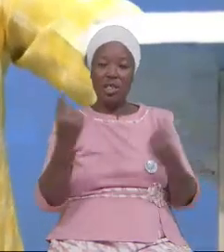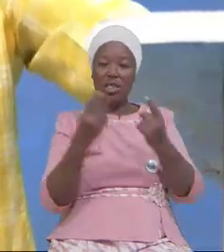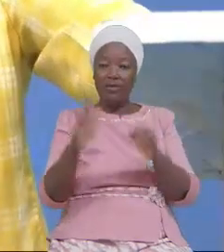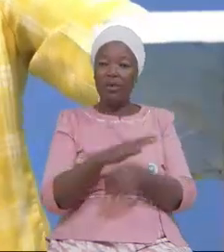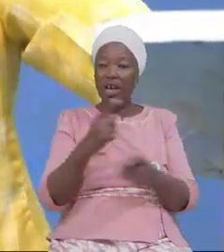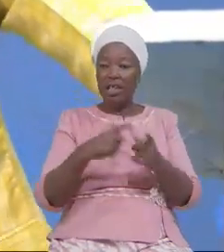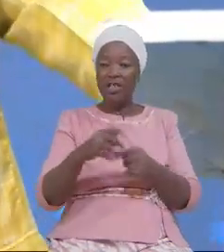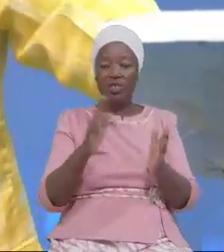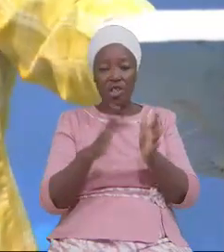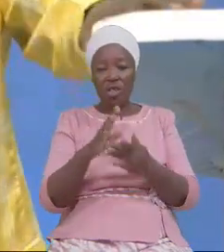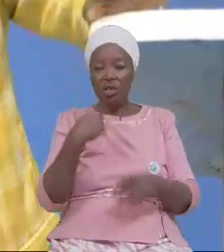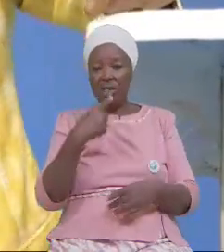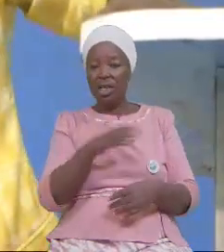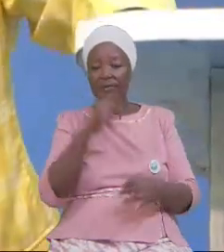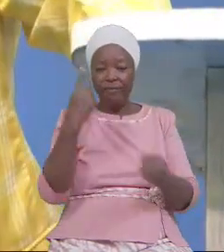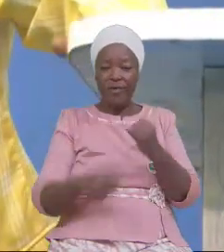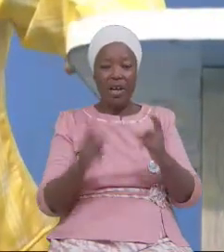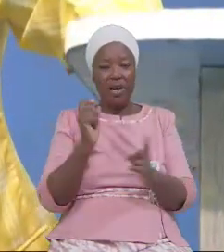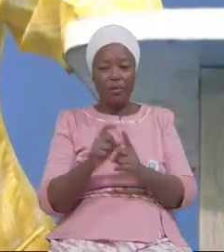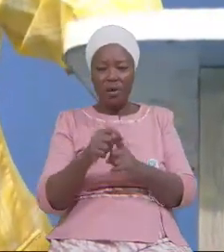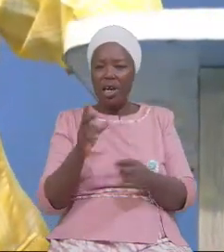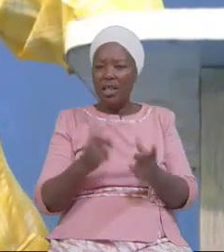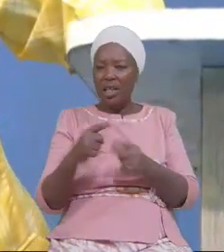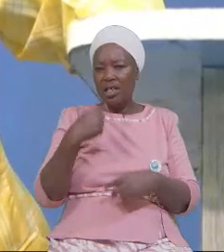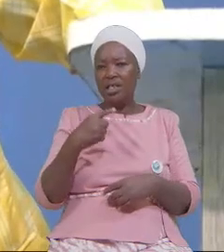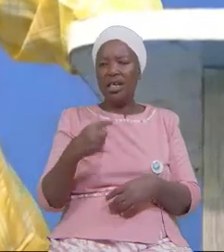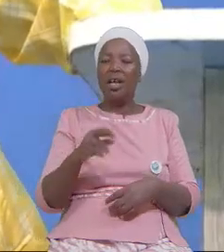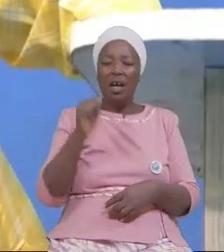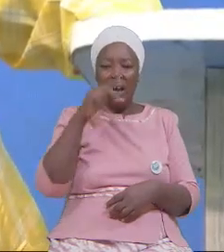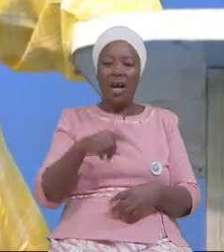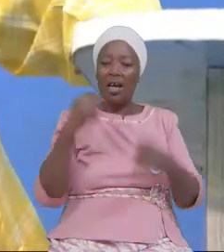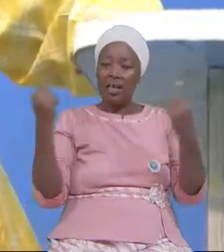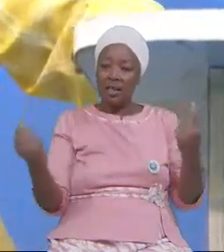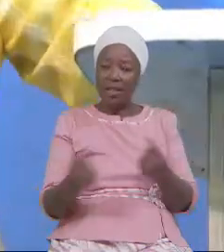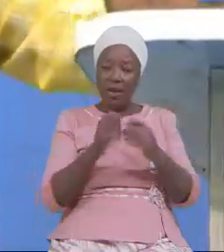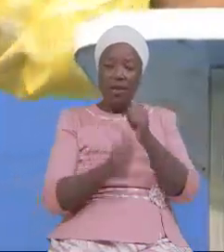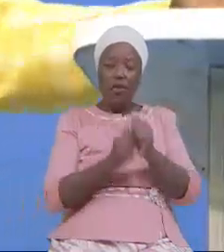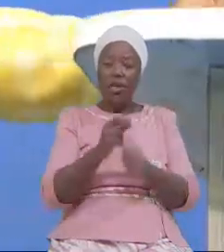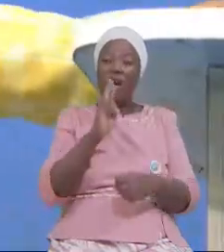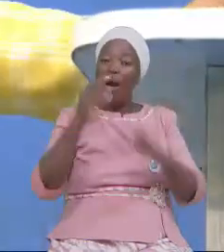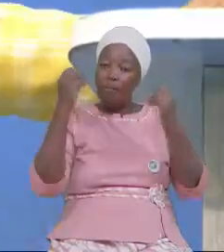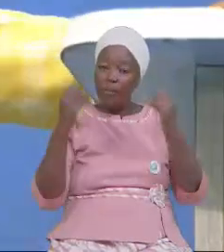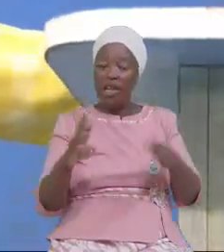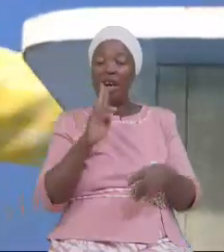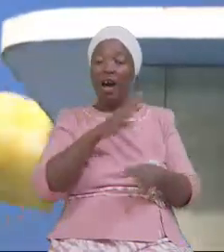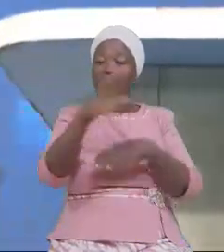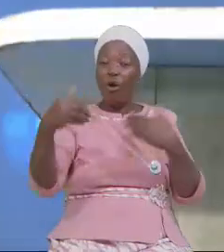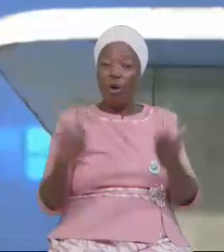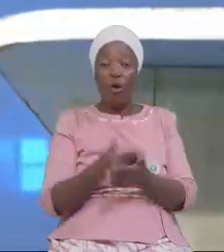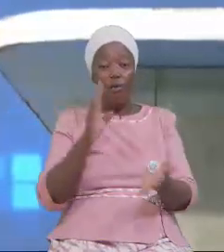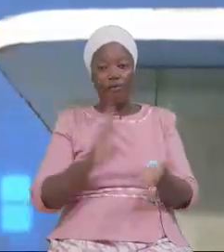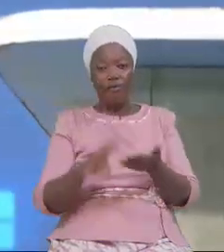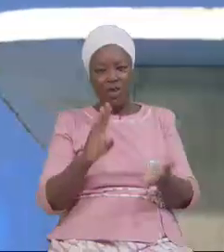the final word and he says, her sins, which are many, are all